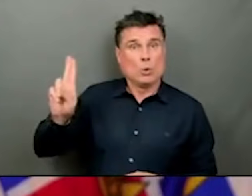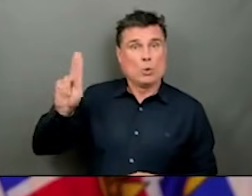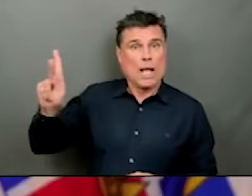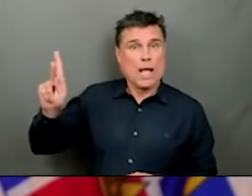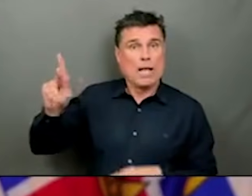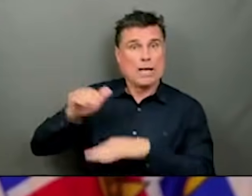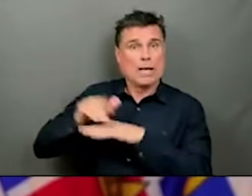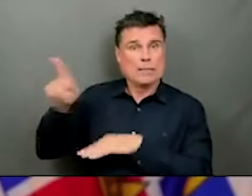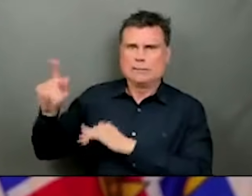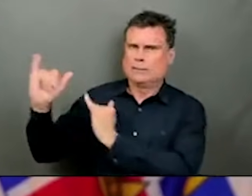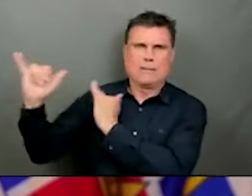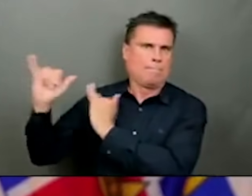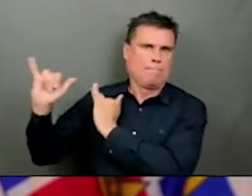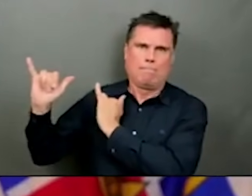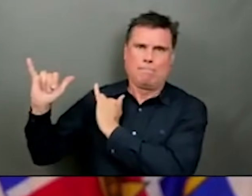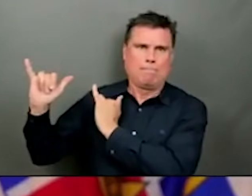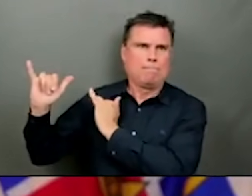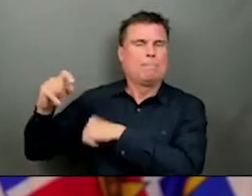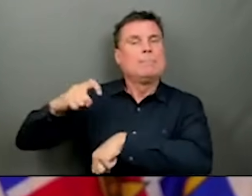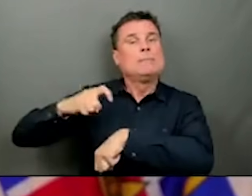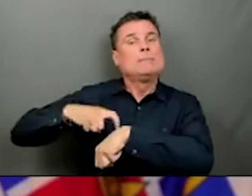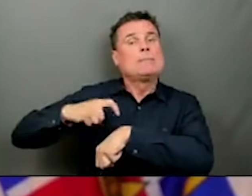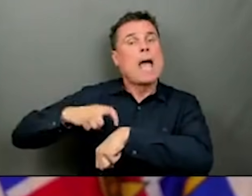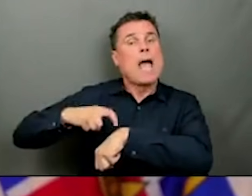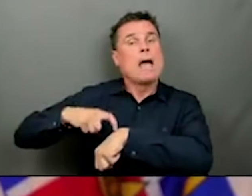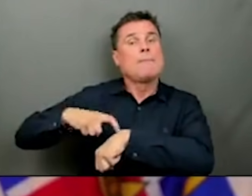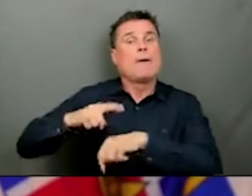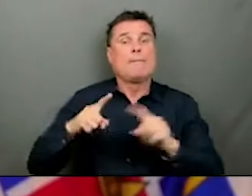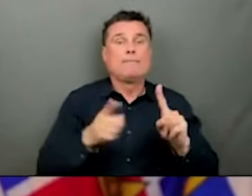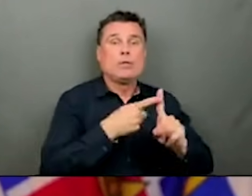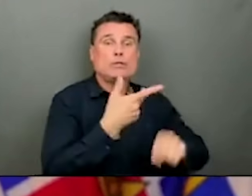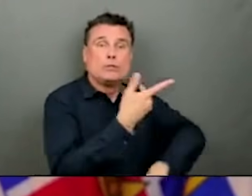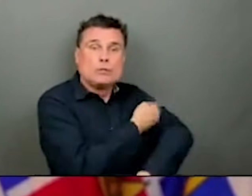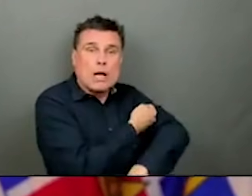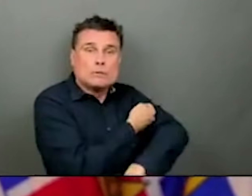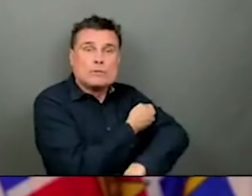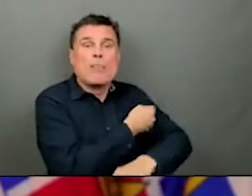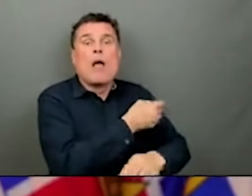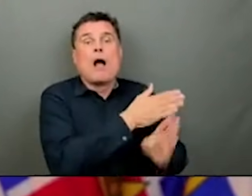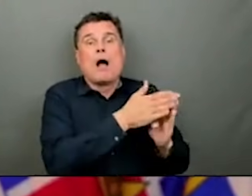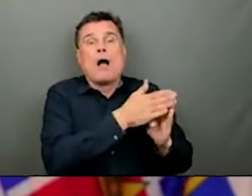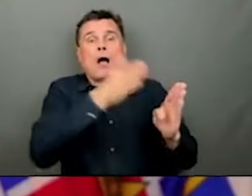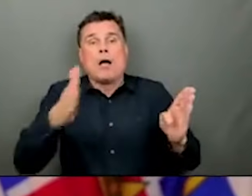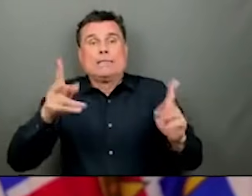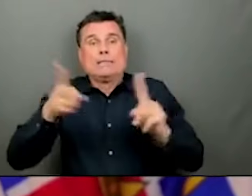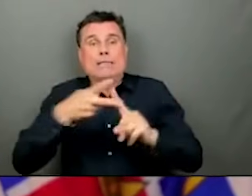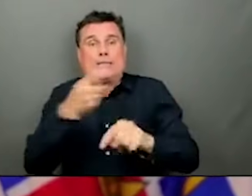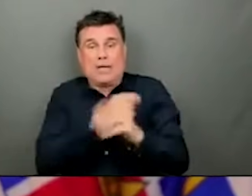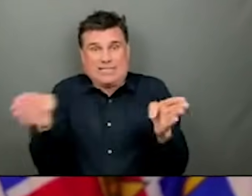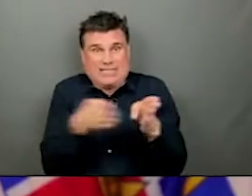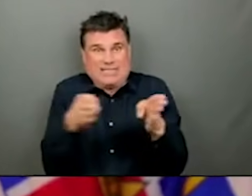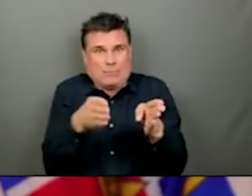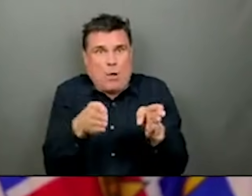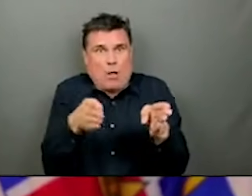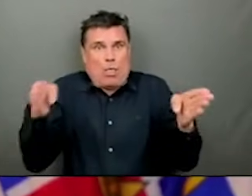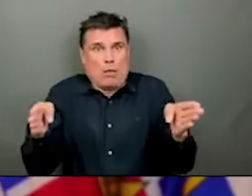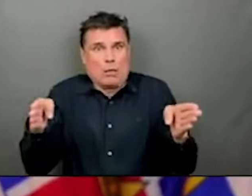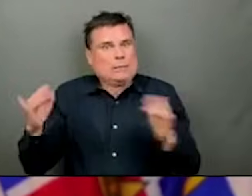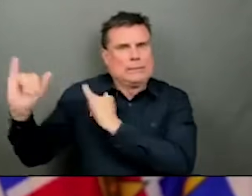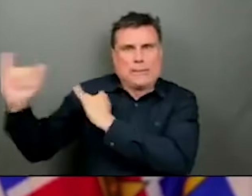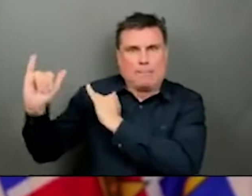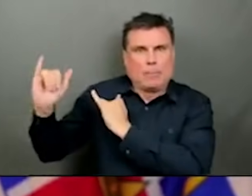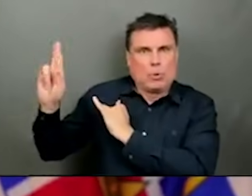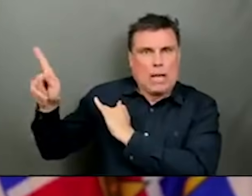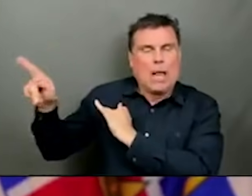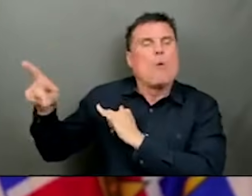to after a certain period of time with a certain number of people, so that the critical mass of people